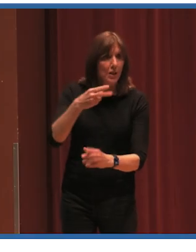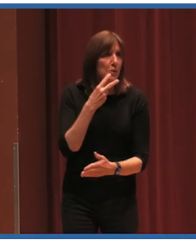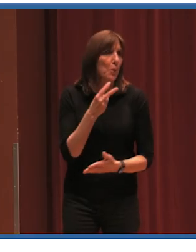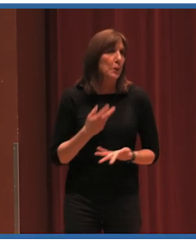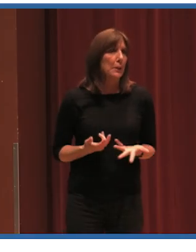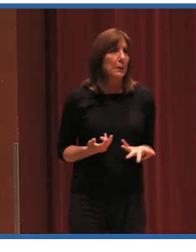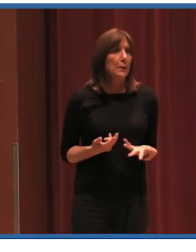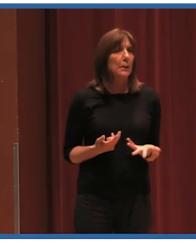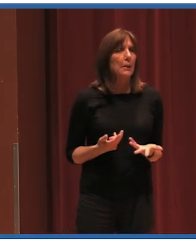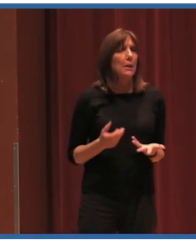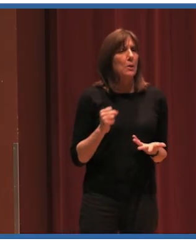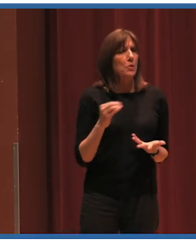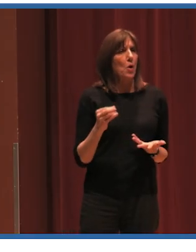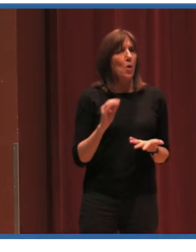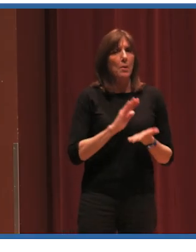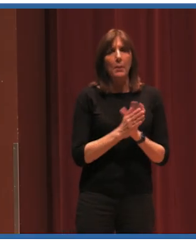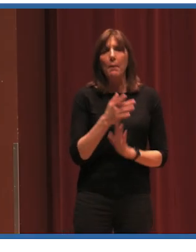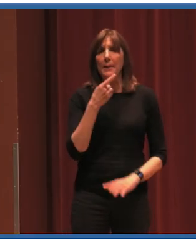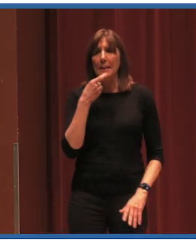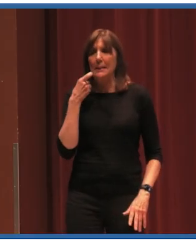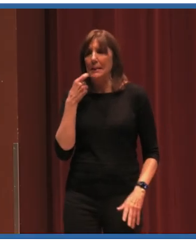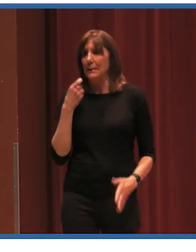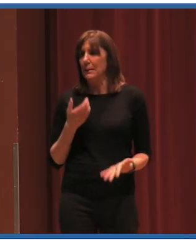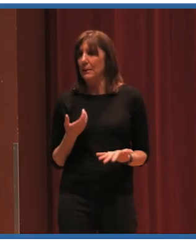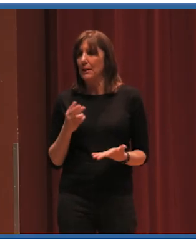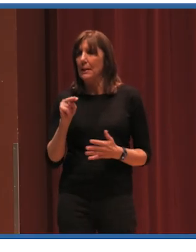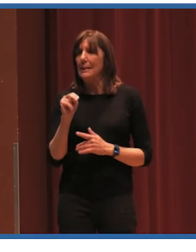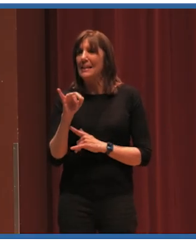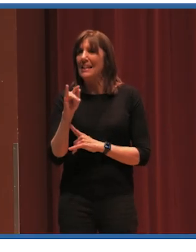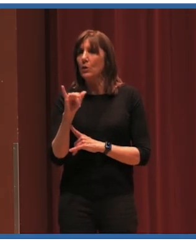they're getting our youth addicted to nicotine.